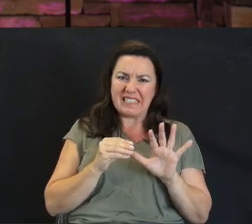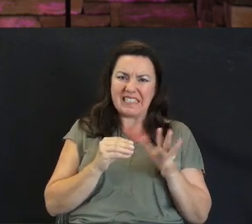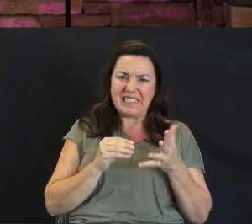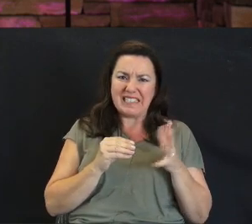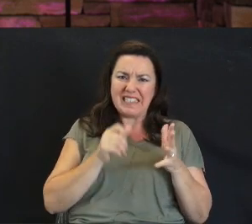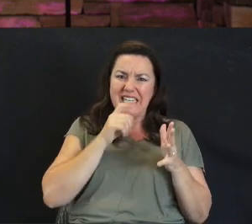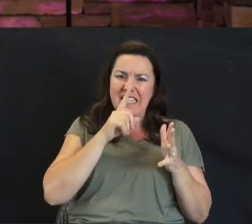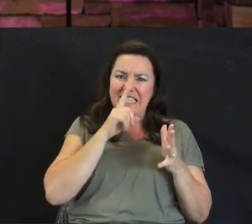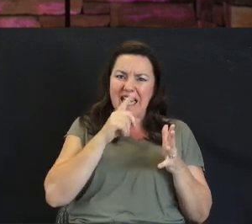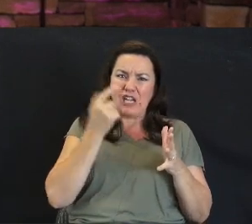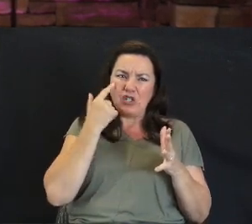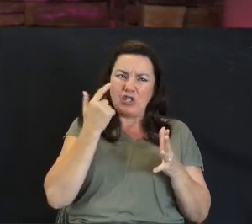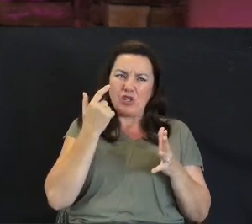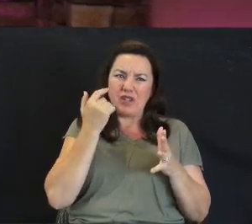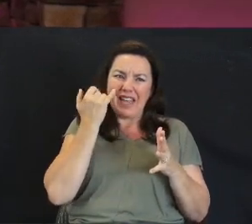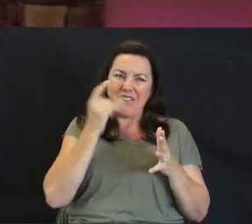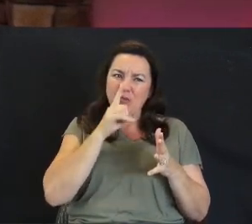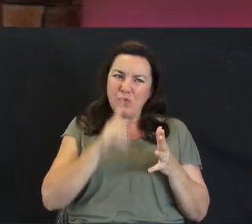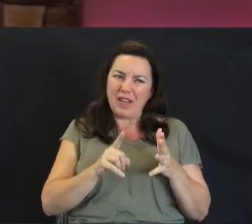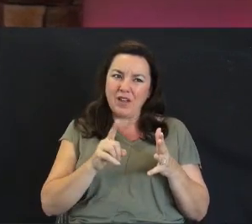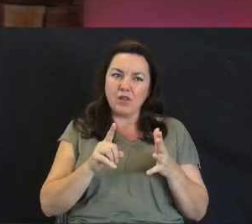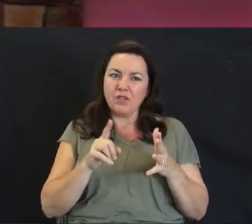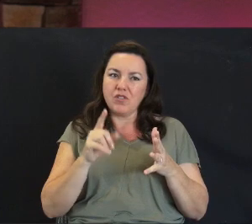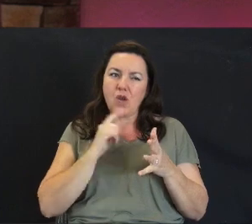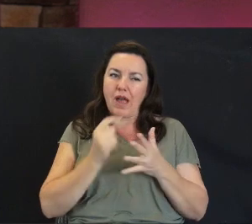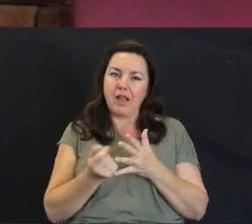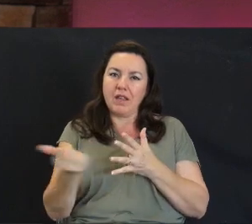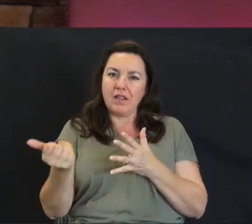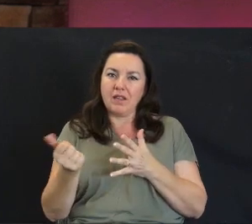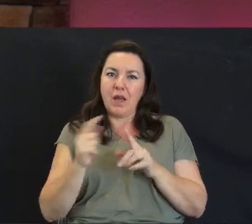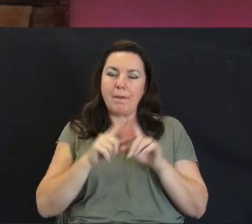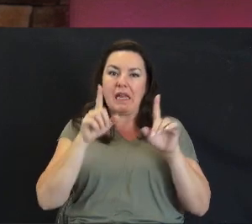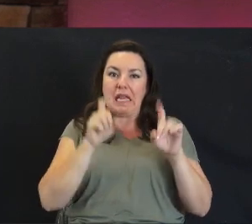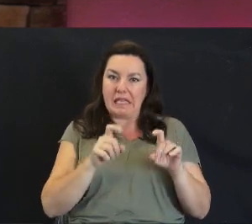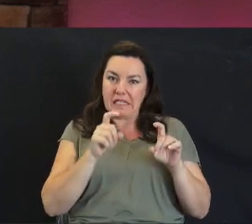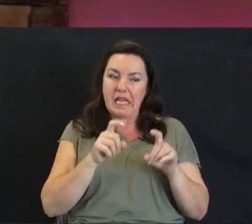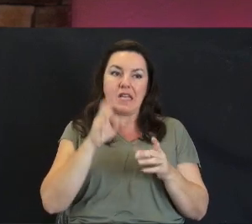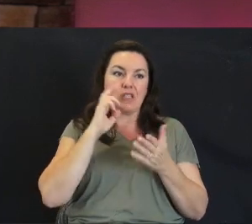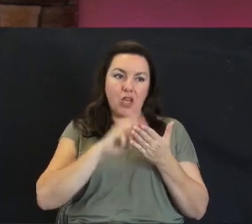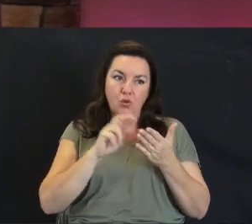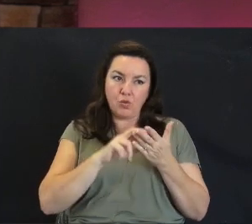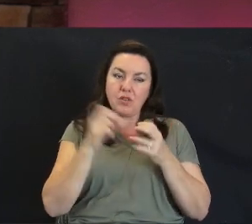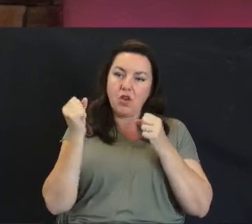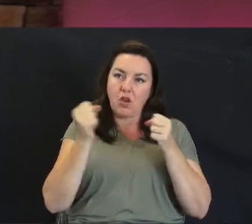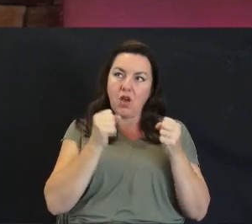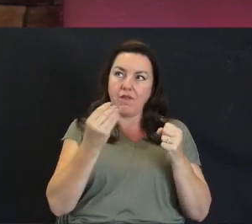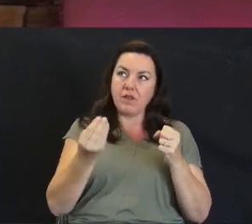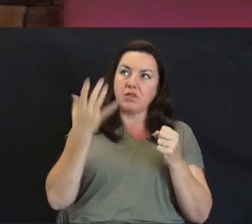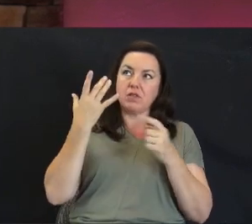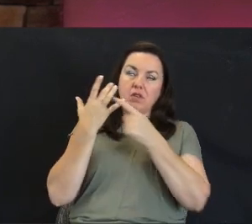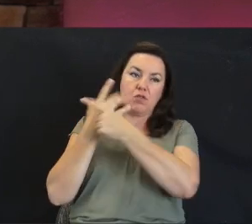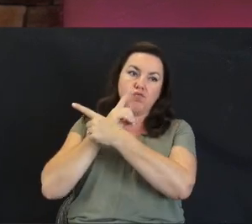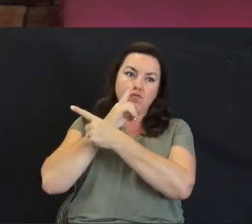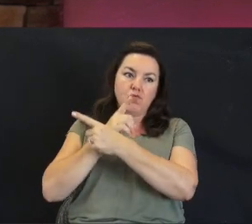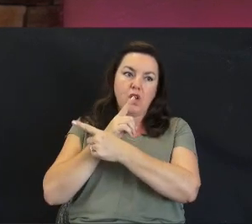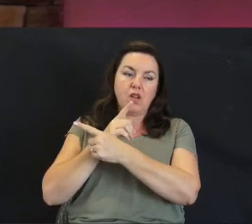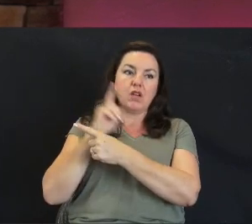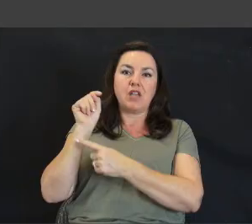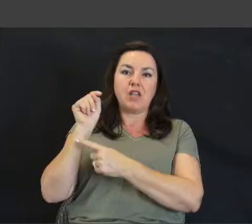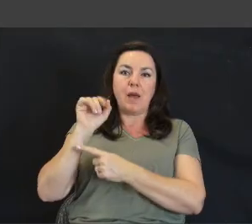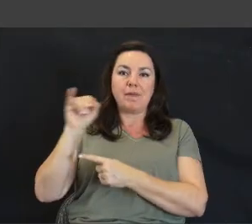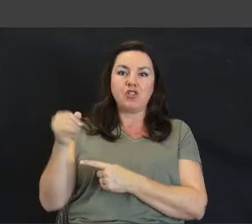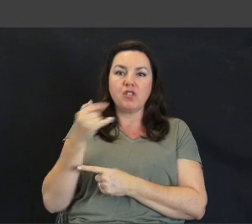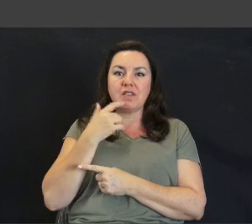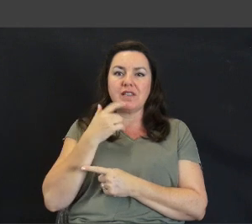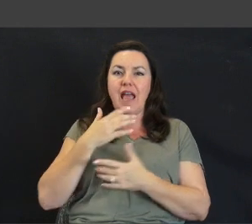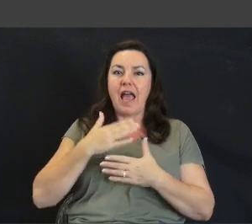said So I left it out But I tested these And I have confidence In putting them up here Thomas Jefferson said The